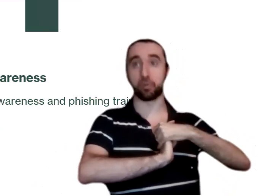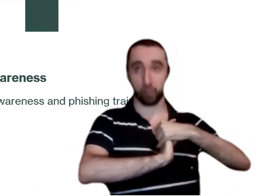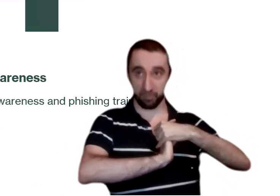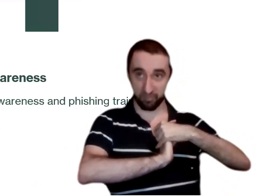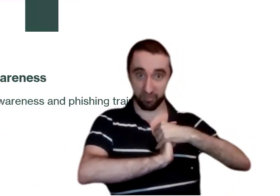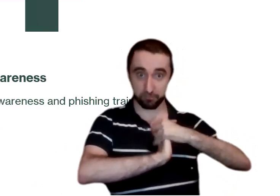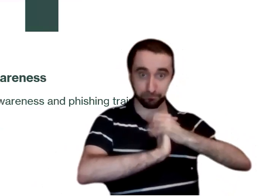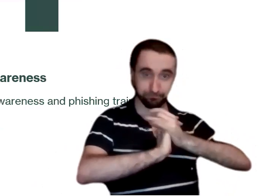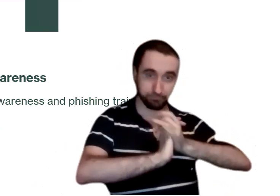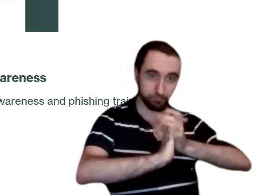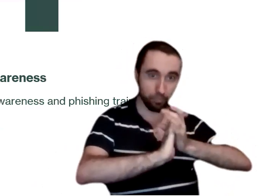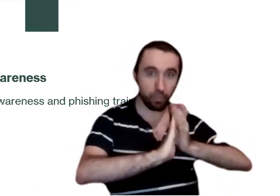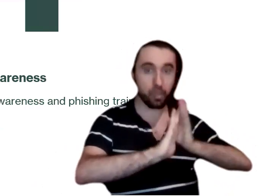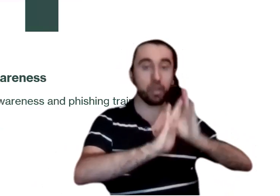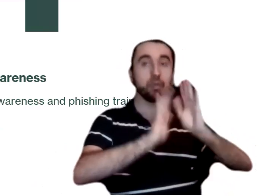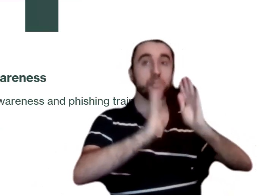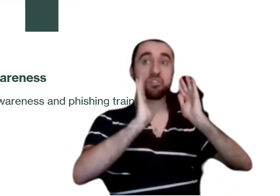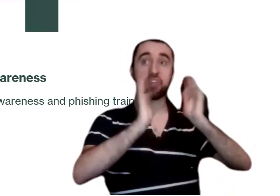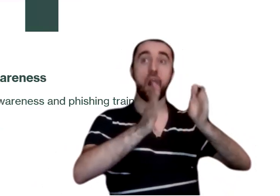is human risk.